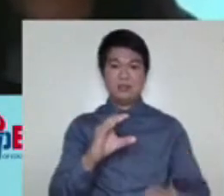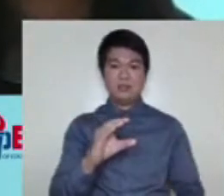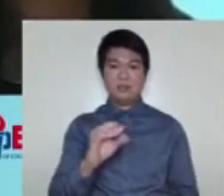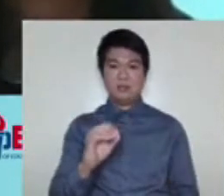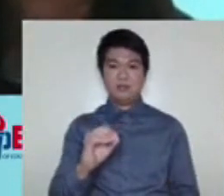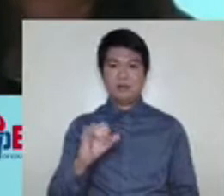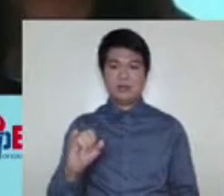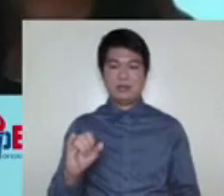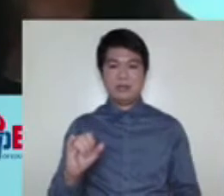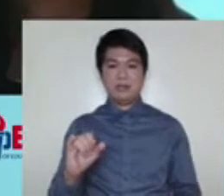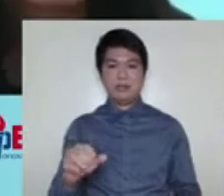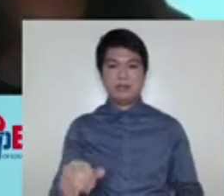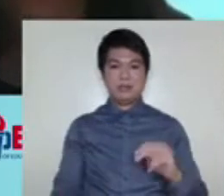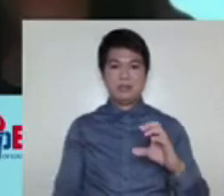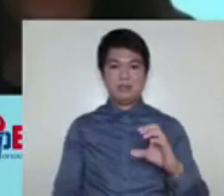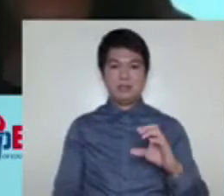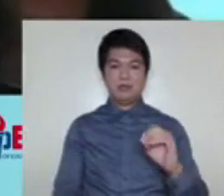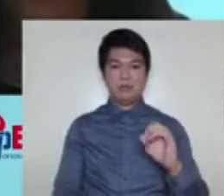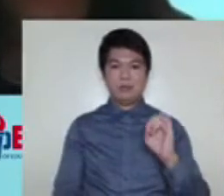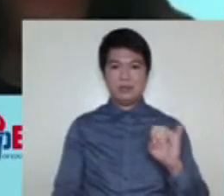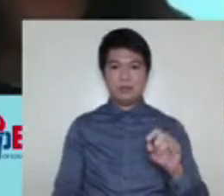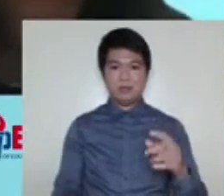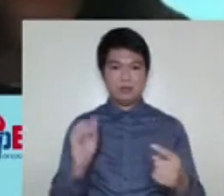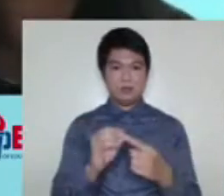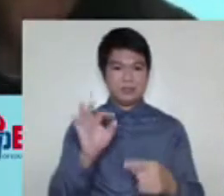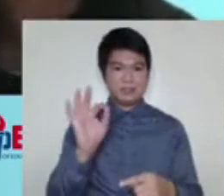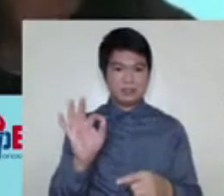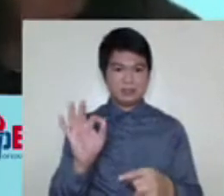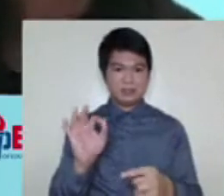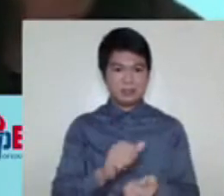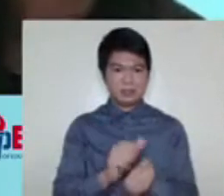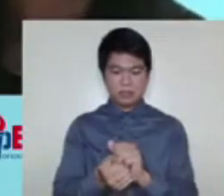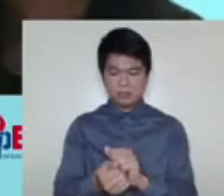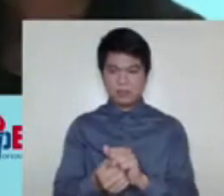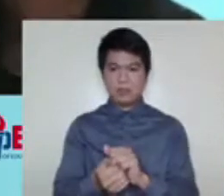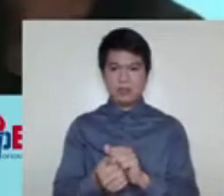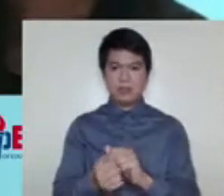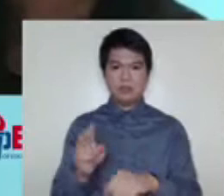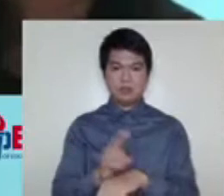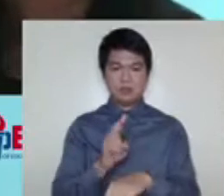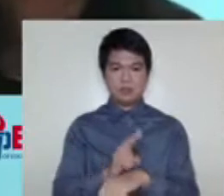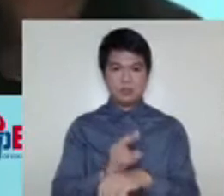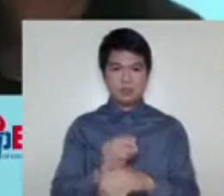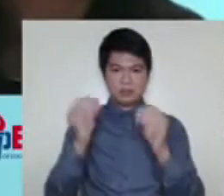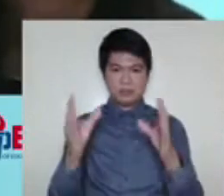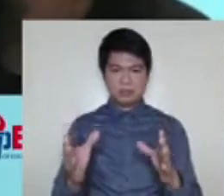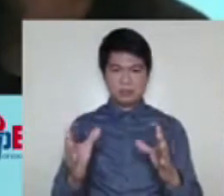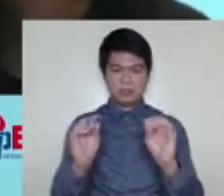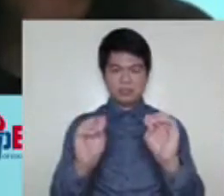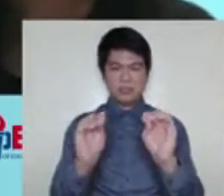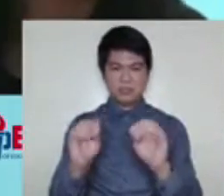have here objective 9, designed, adapted, and implemented teaching strategies that are responsive to learners with